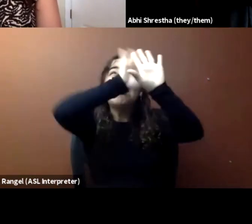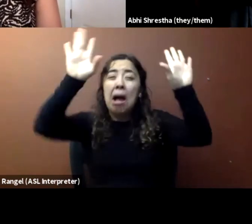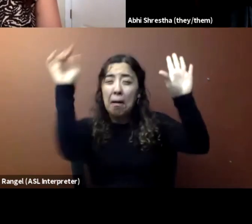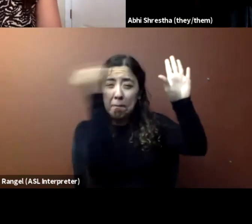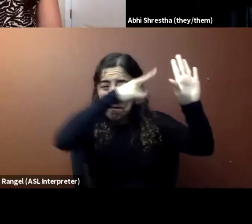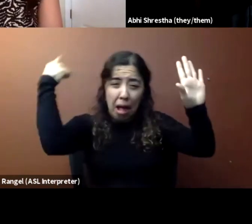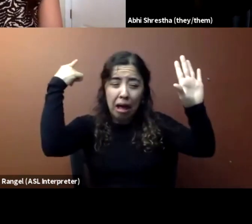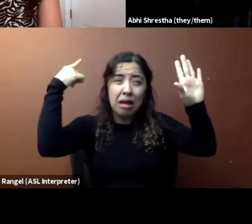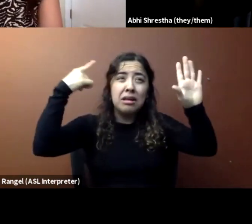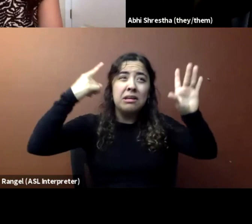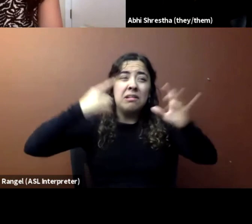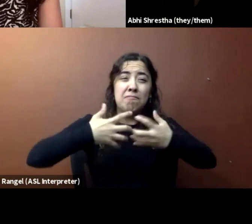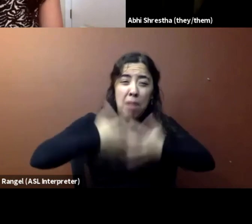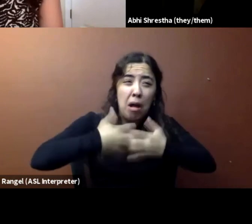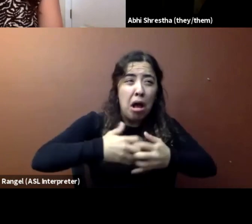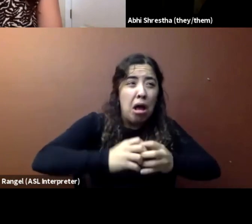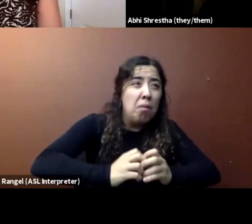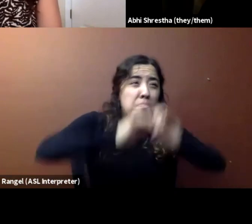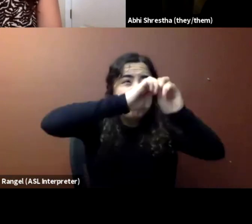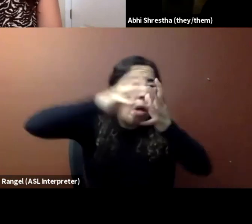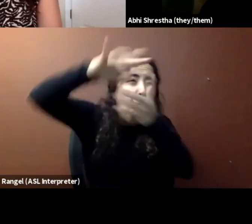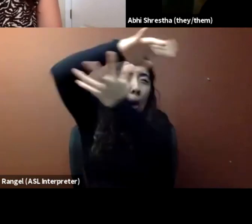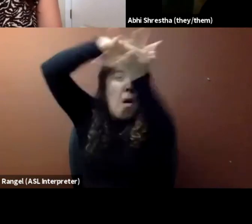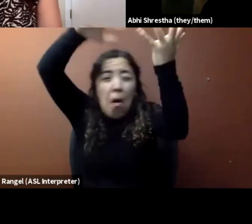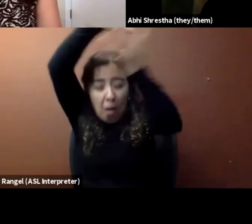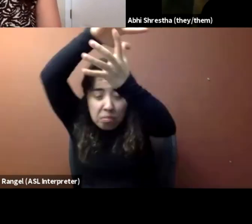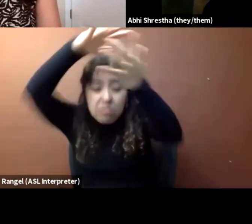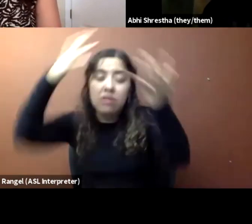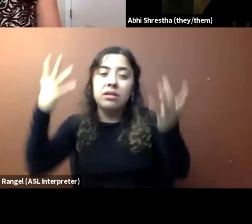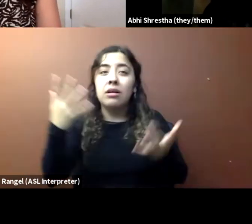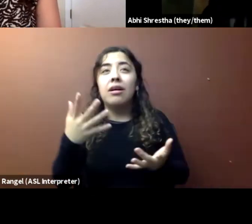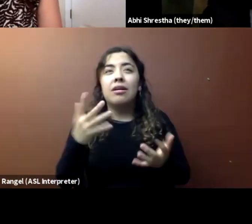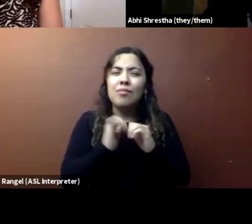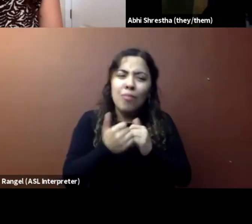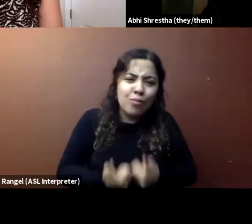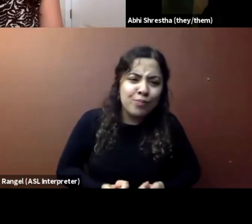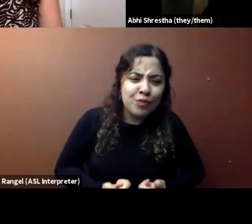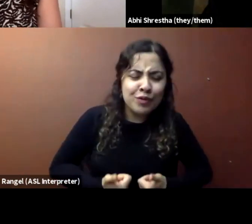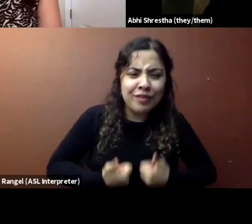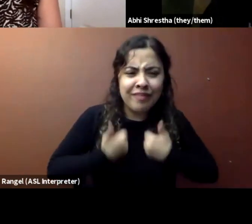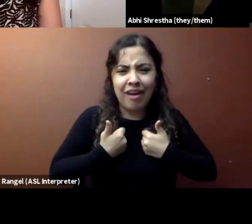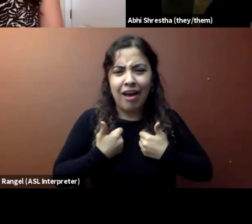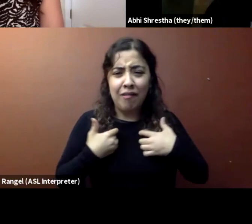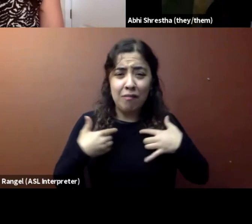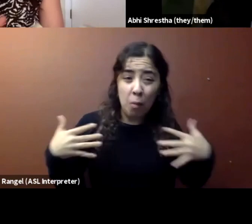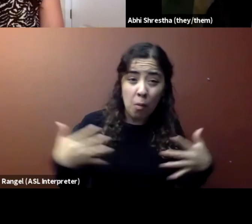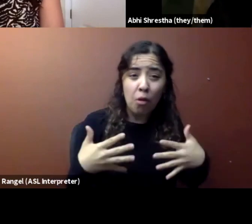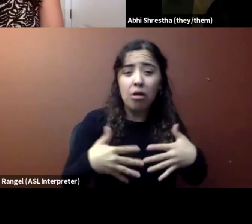I had, how do we survive horror? And I asked music, trees, insects, etc.